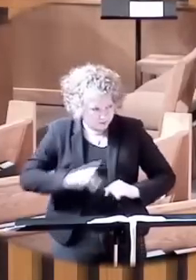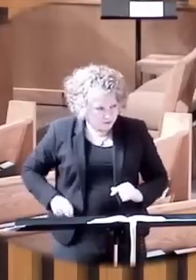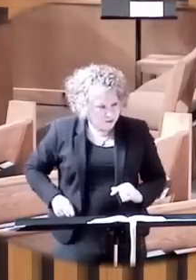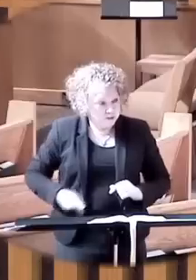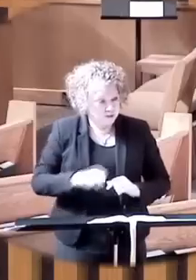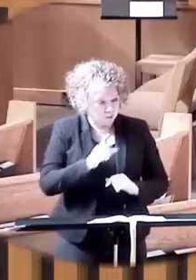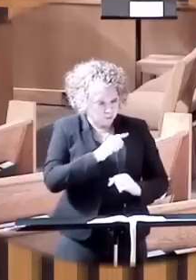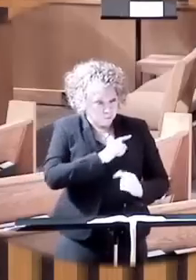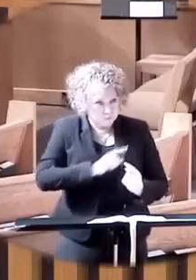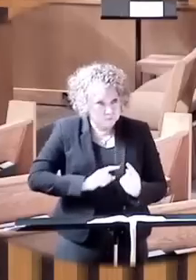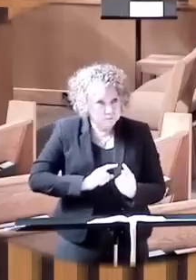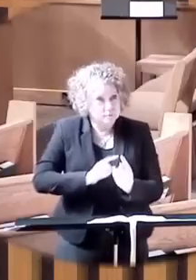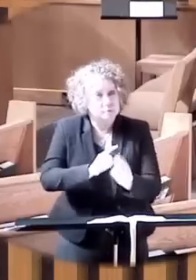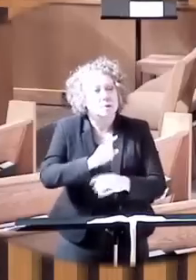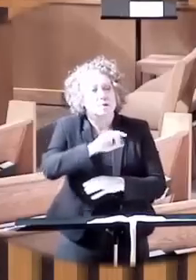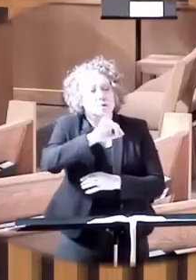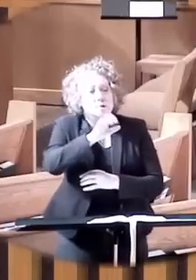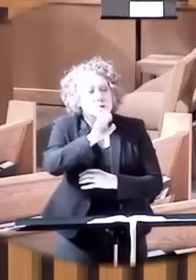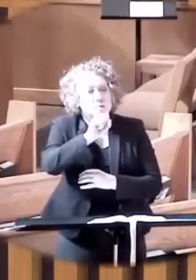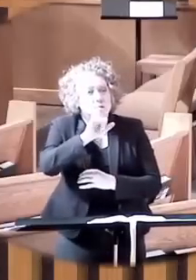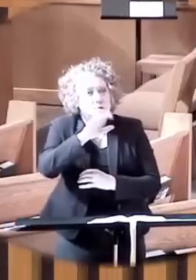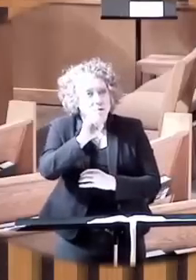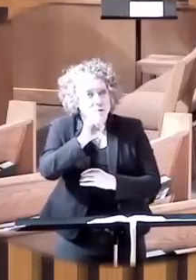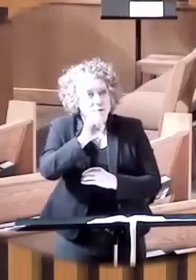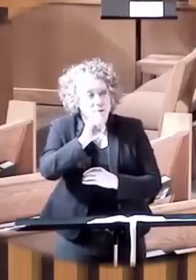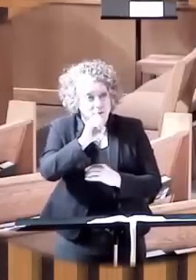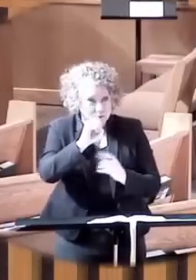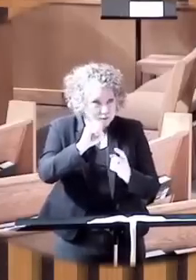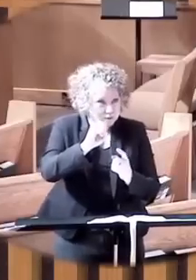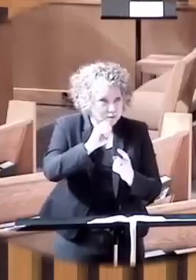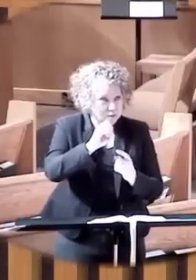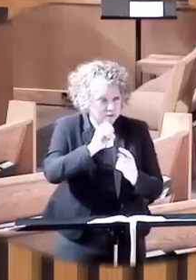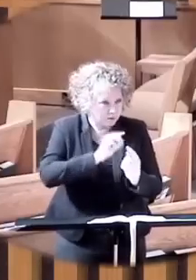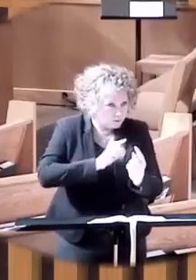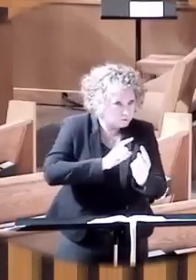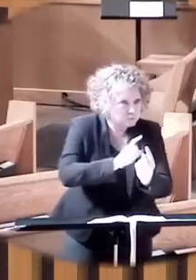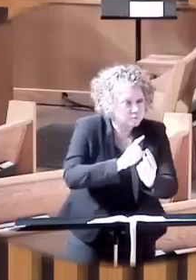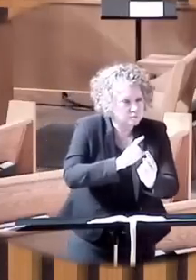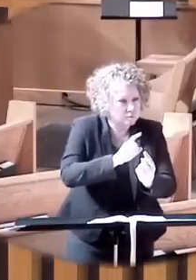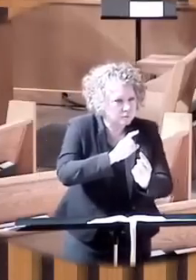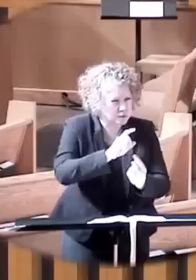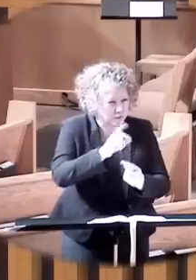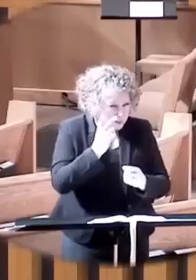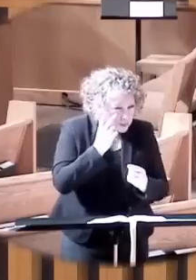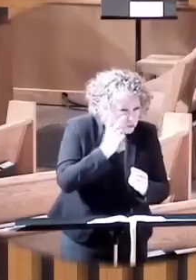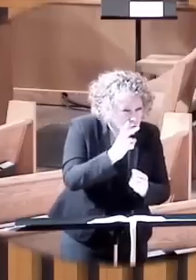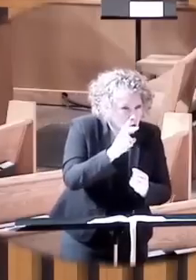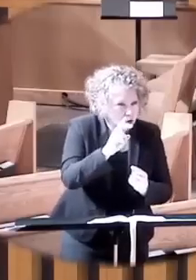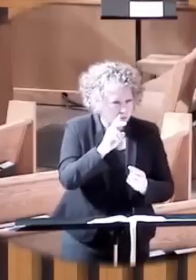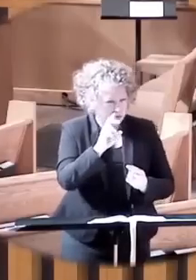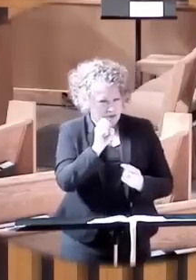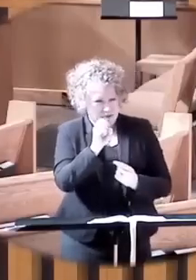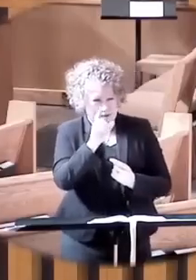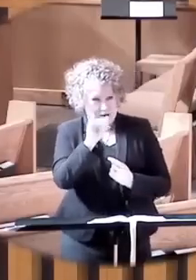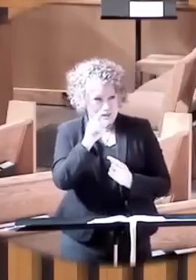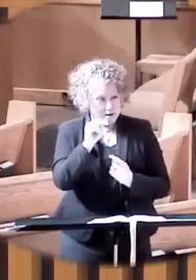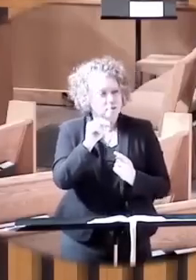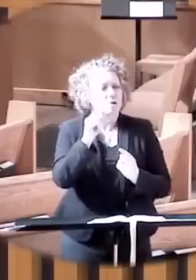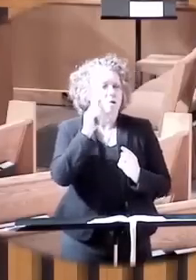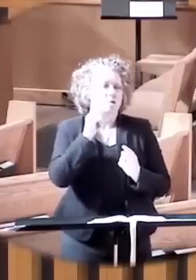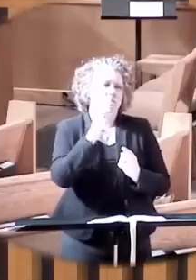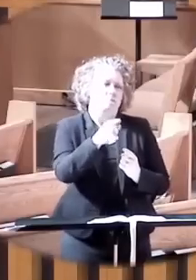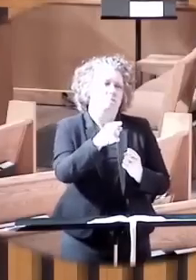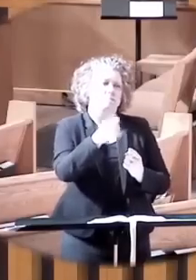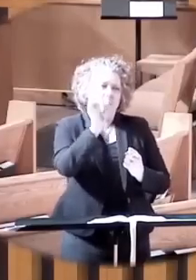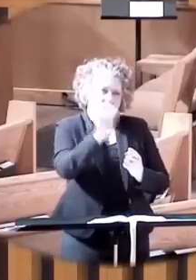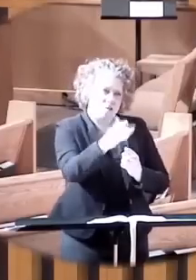to the sacrifice, Samuel looked at Eliab and thought, "Surely the Lord's anointed is here before